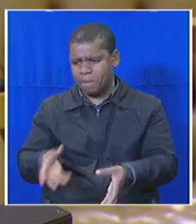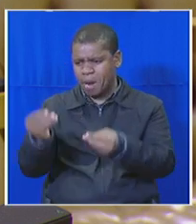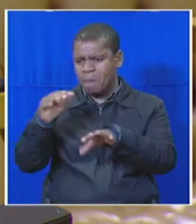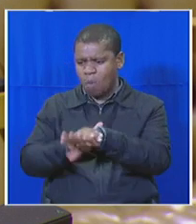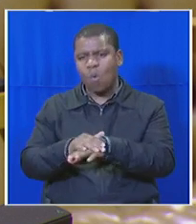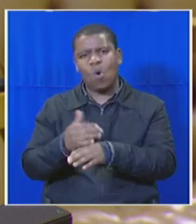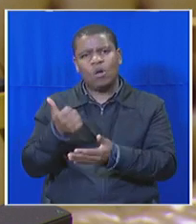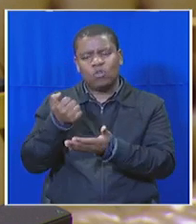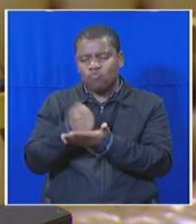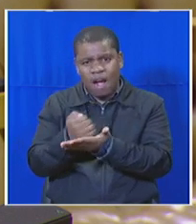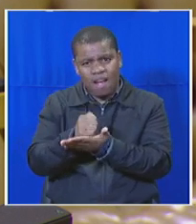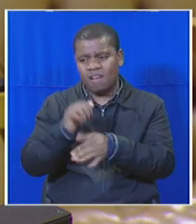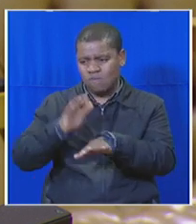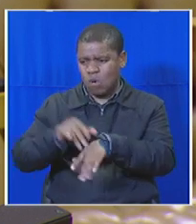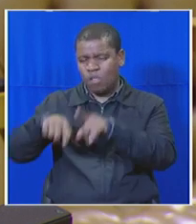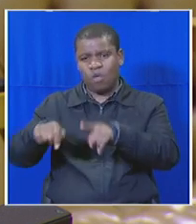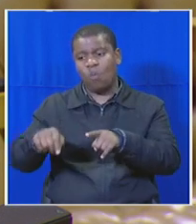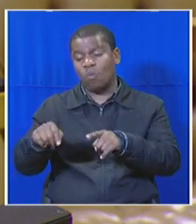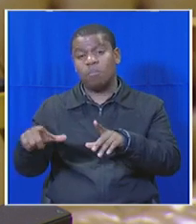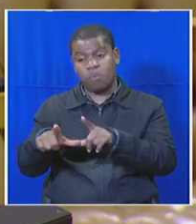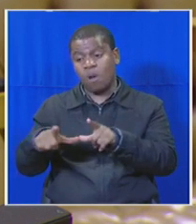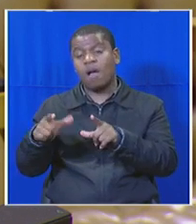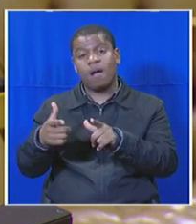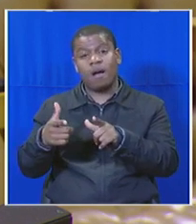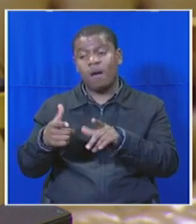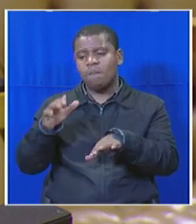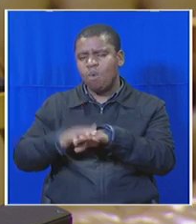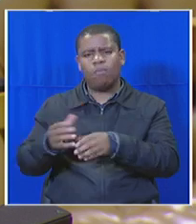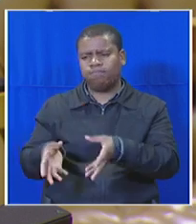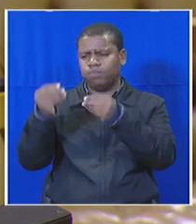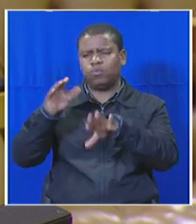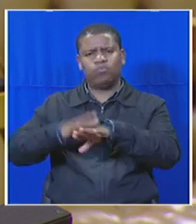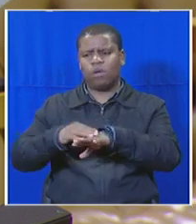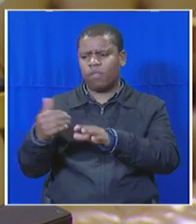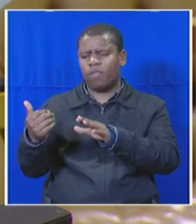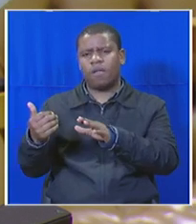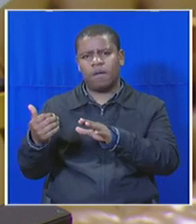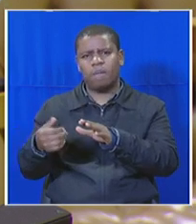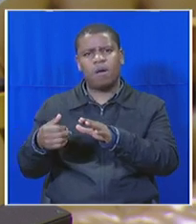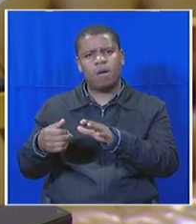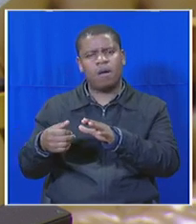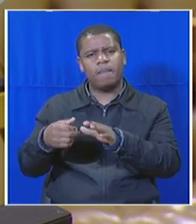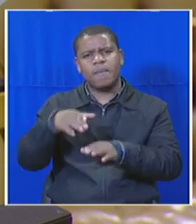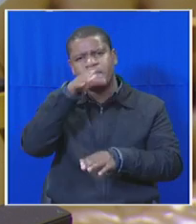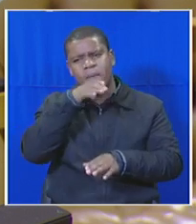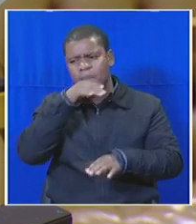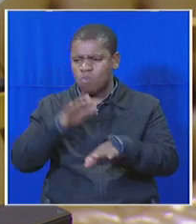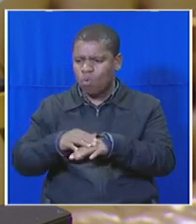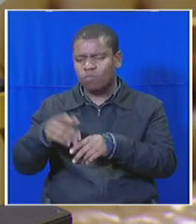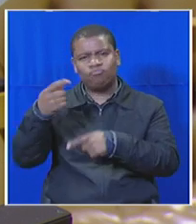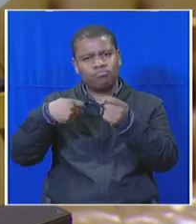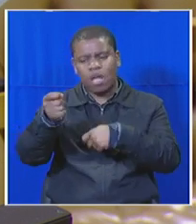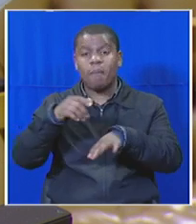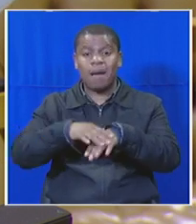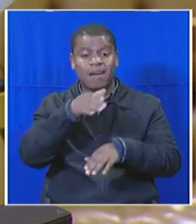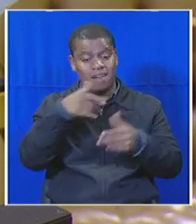dacha and 141 liters of alcohol has been confiscated in the first day of the operation. And finally notes that Operation